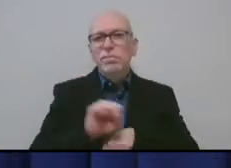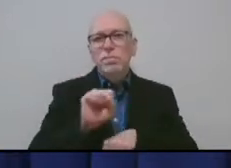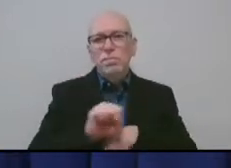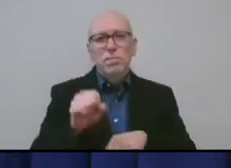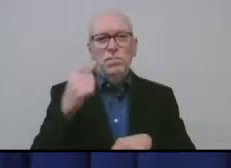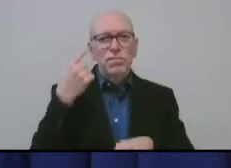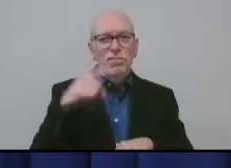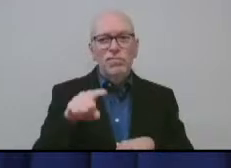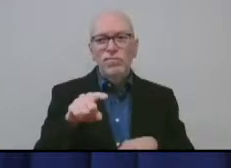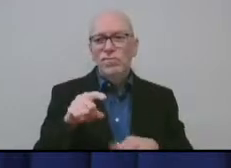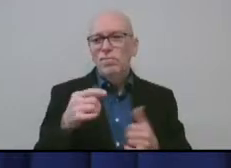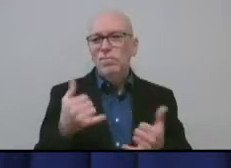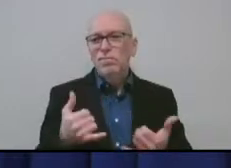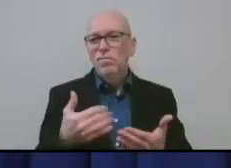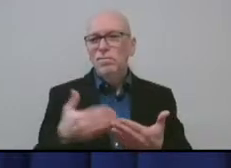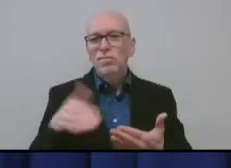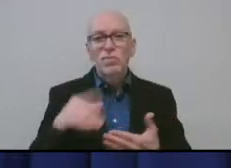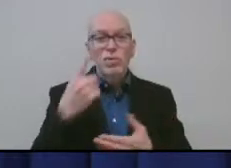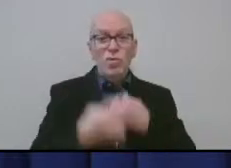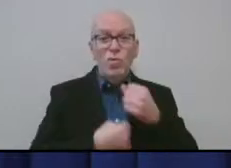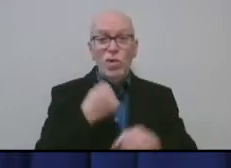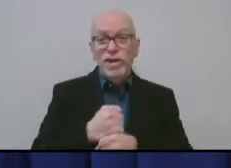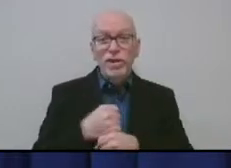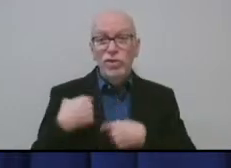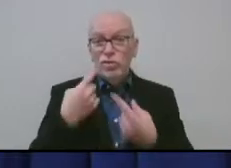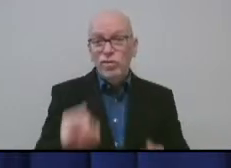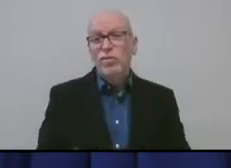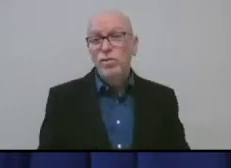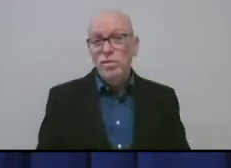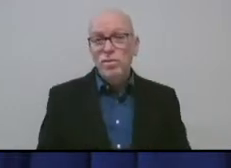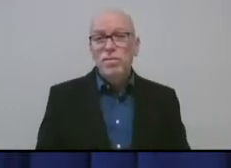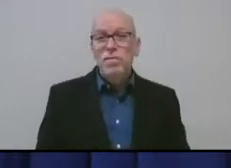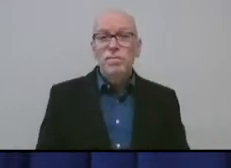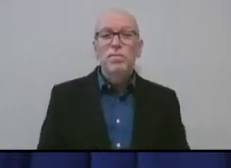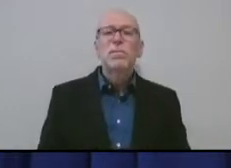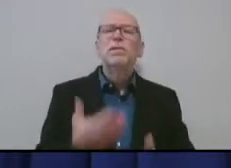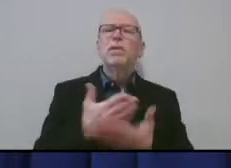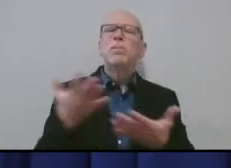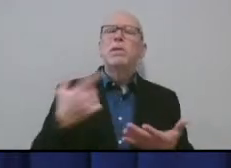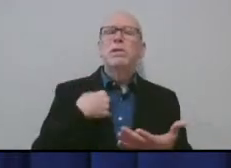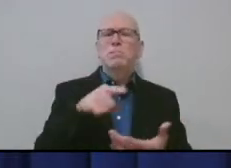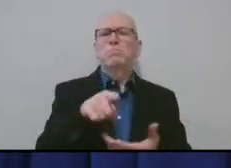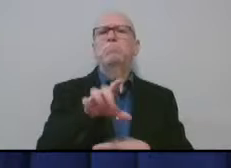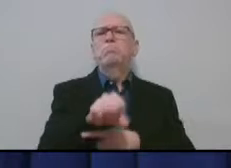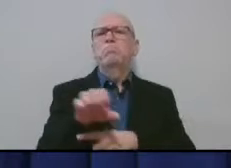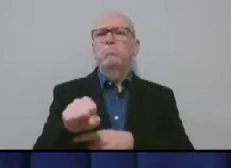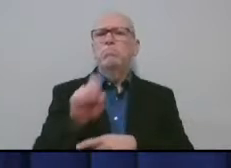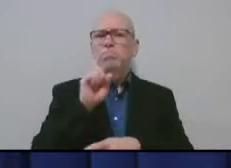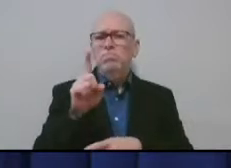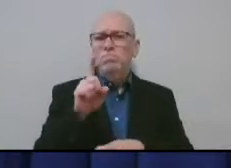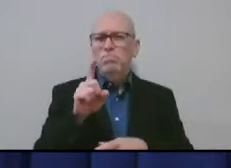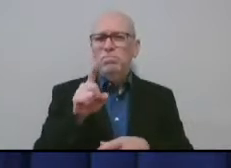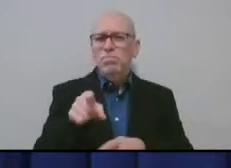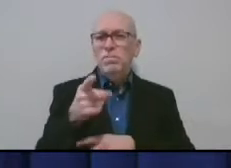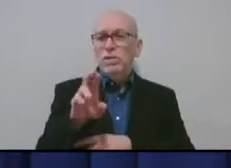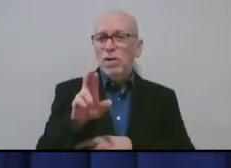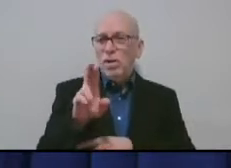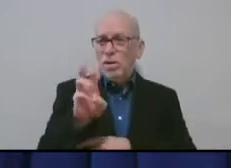almost a year straight. A couple things that jumped out at me real quickly. Dr.